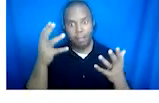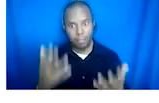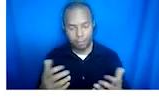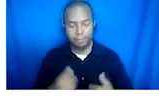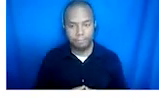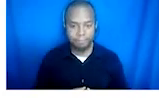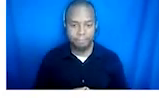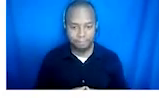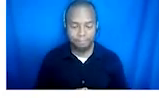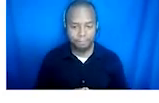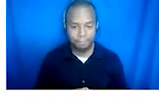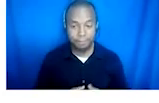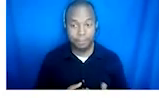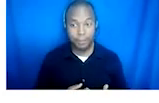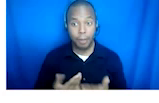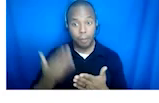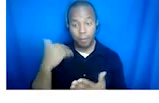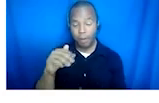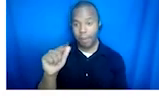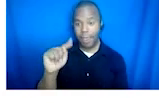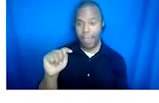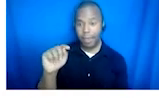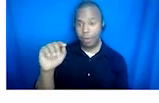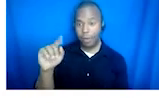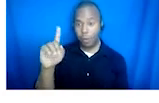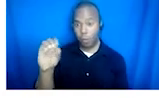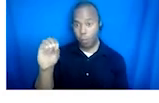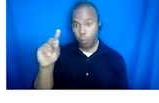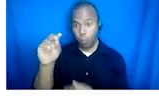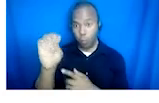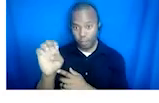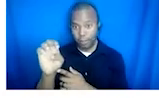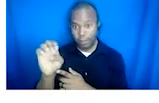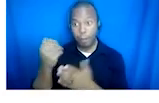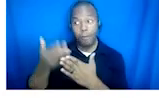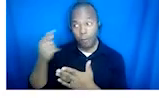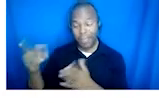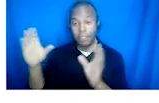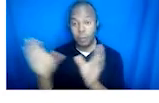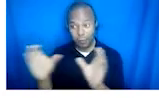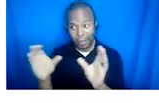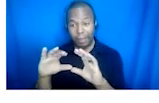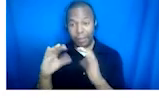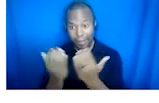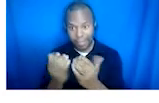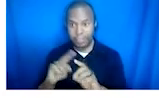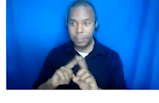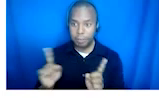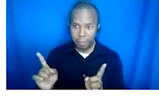In fact, at one, they used to certify courses, and they stopped doing it because after, in